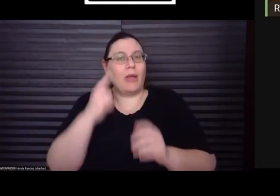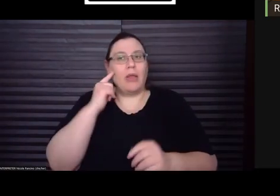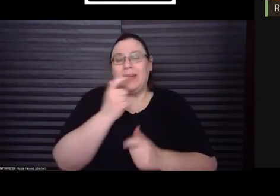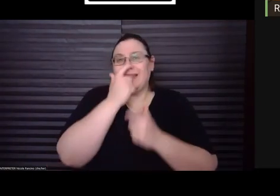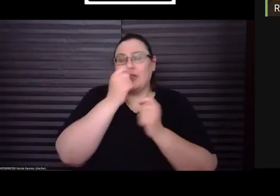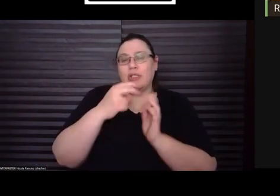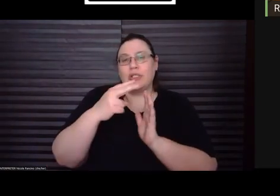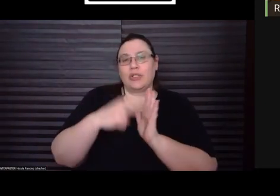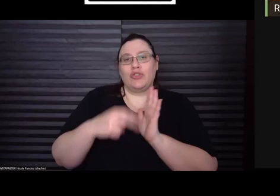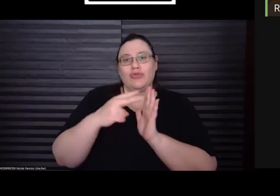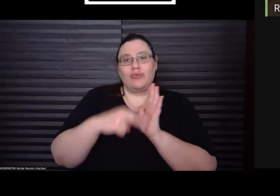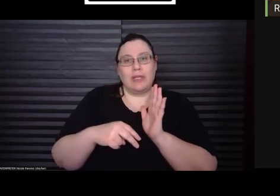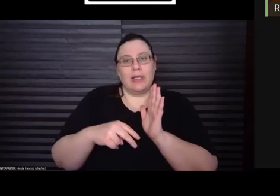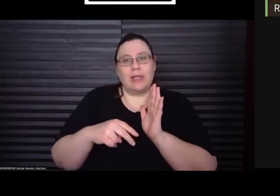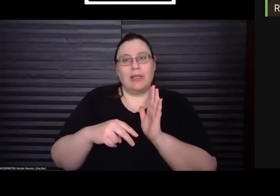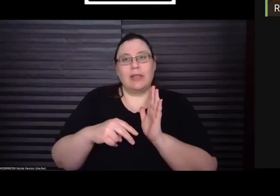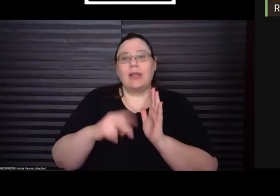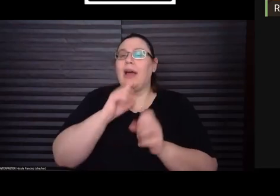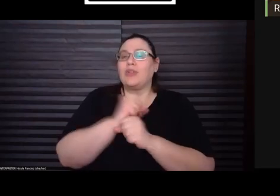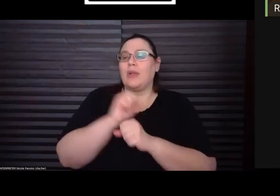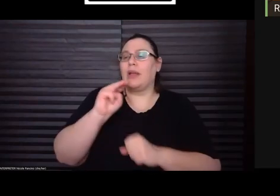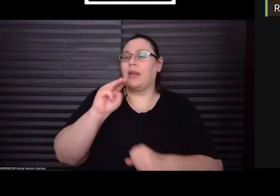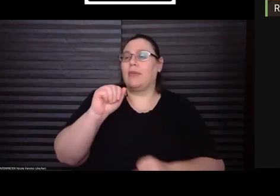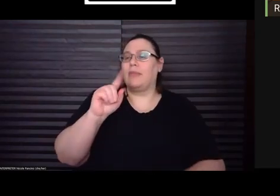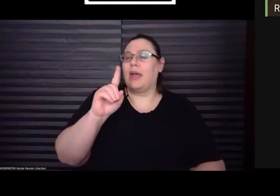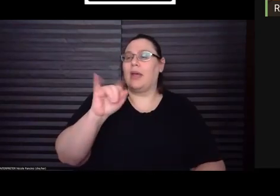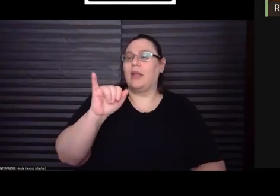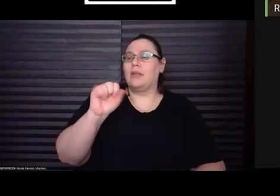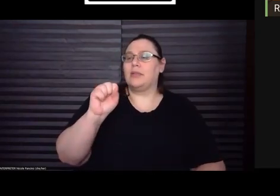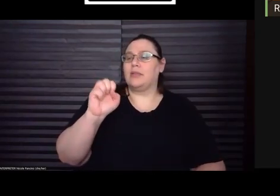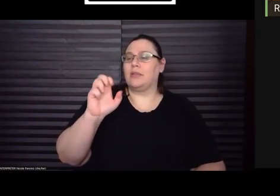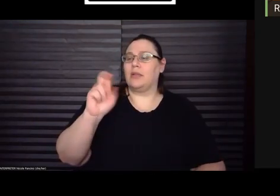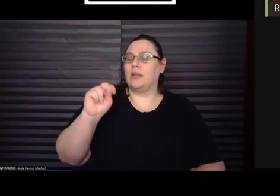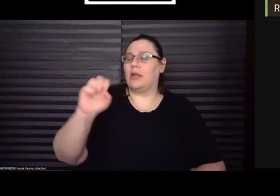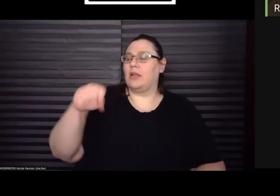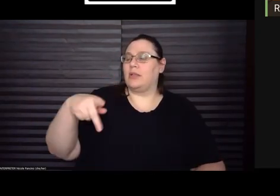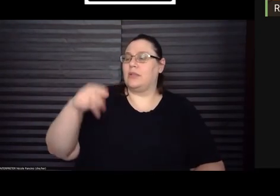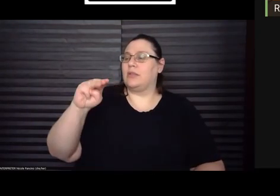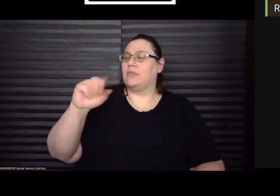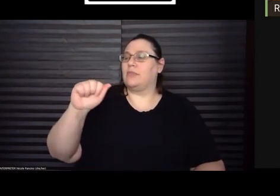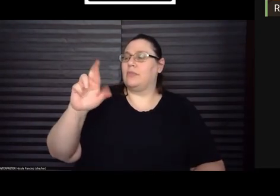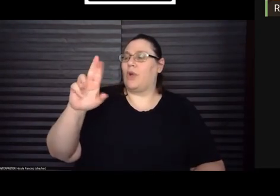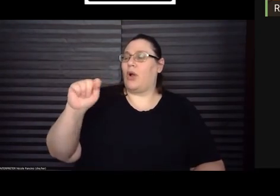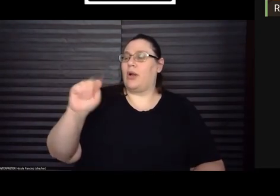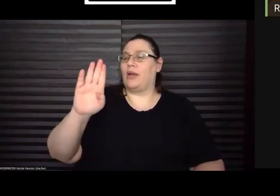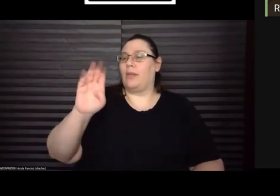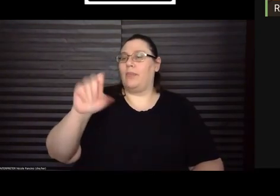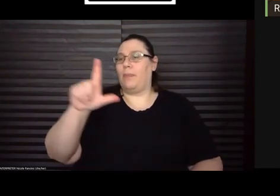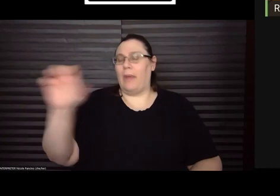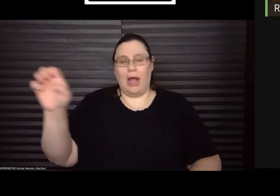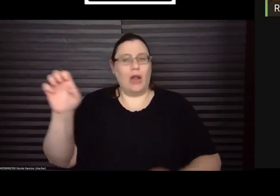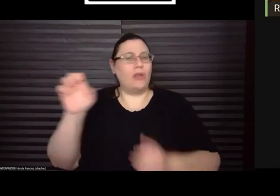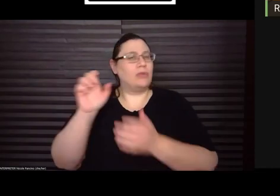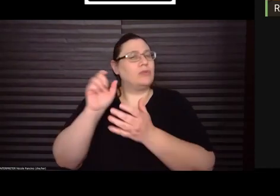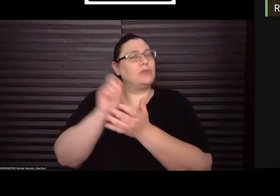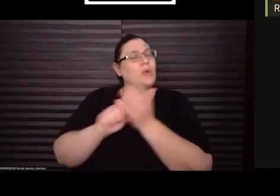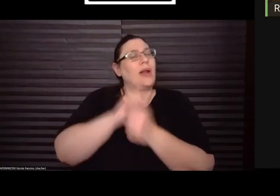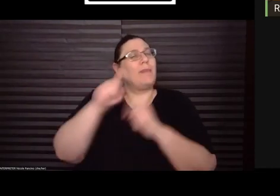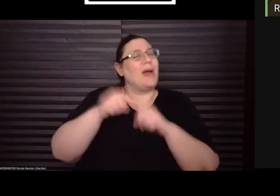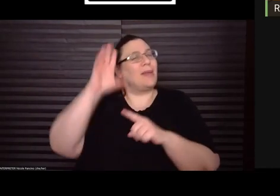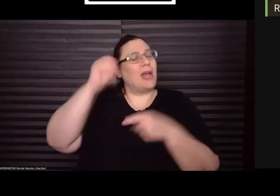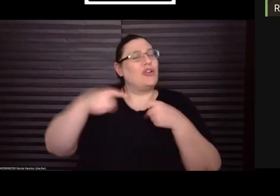really interesting to read, actually Madison Smart Bell has this amazing biography of Lavoisier during the